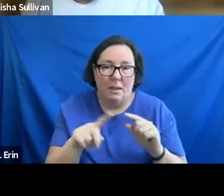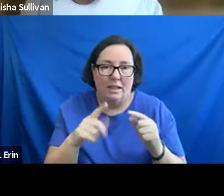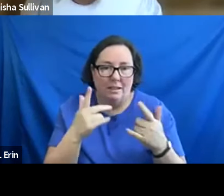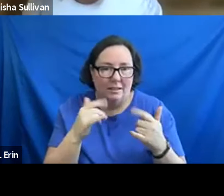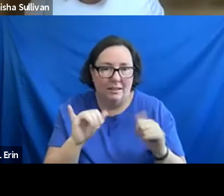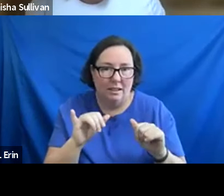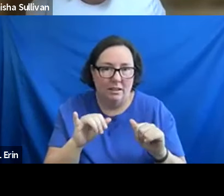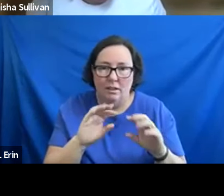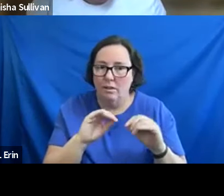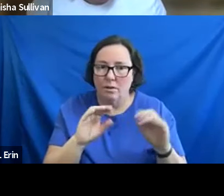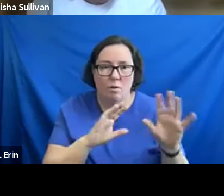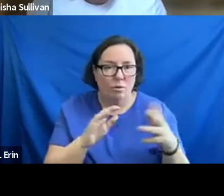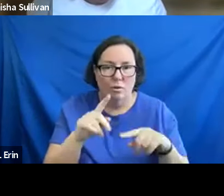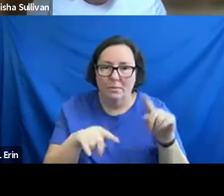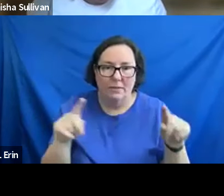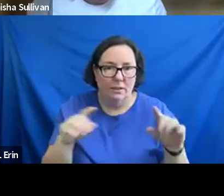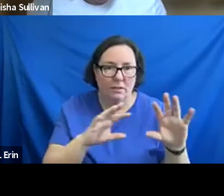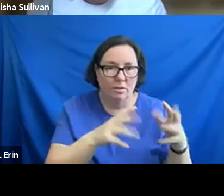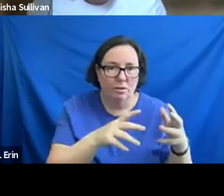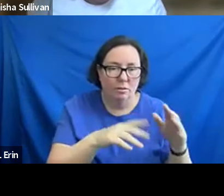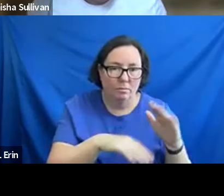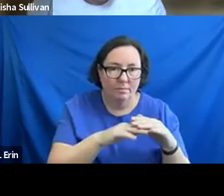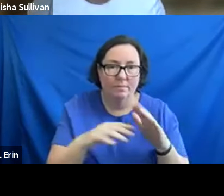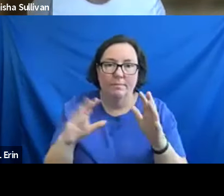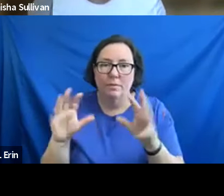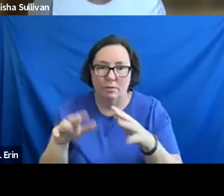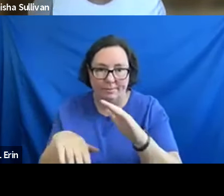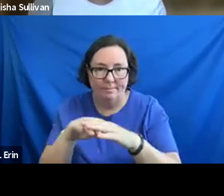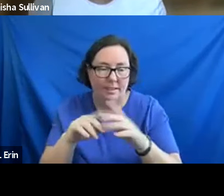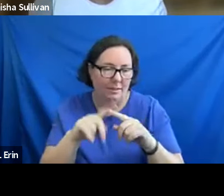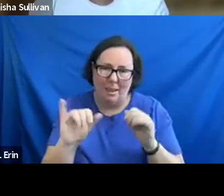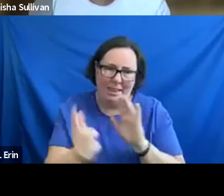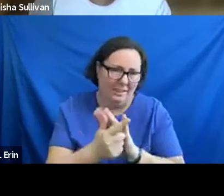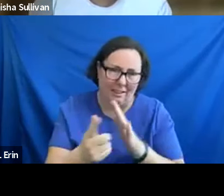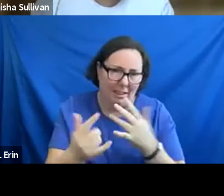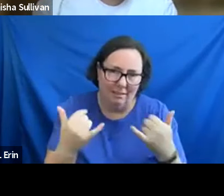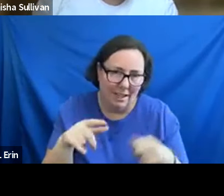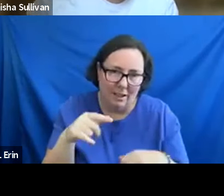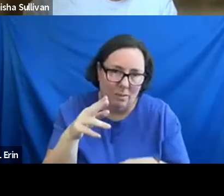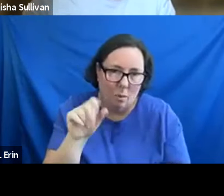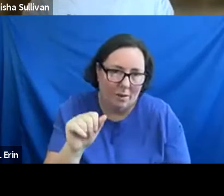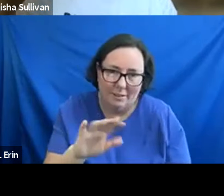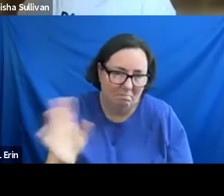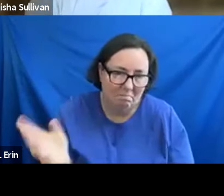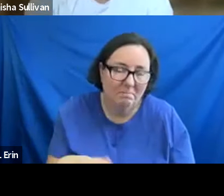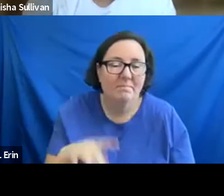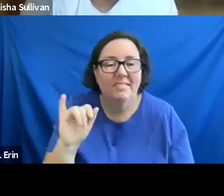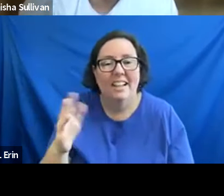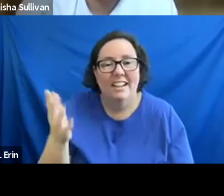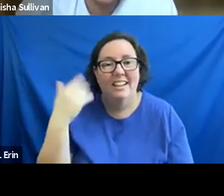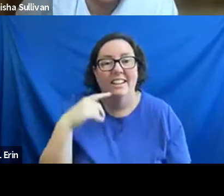have no group differences. And of course, that was illegal. So we did it by way